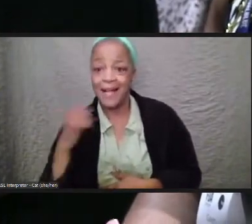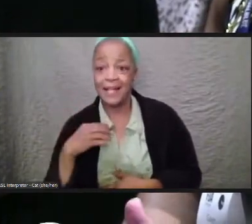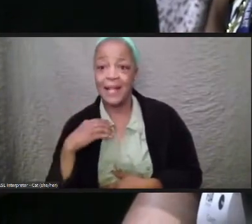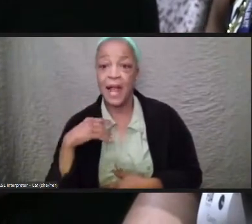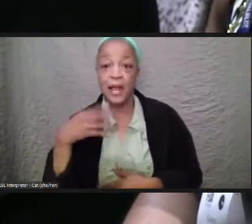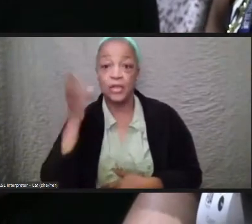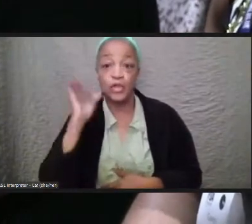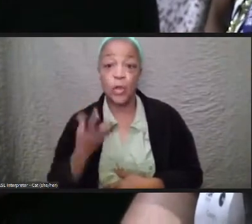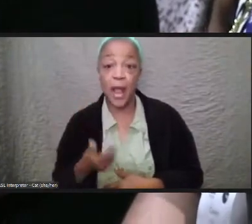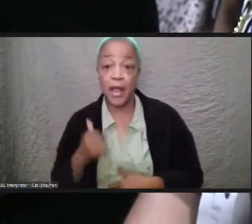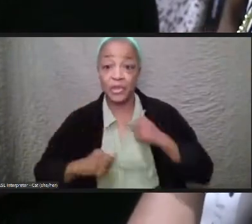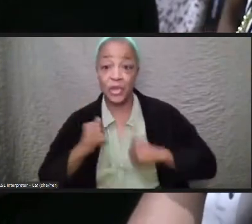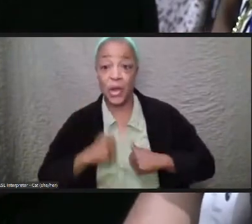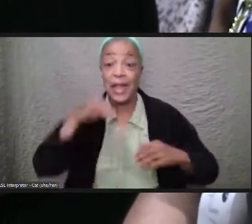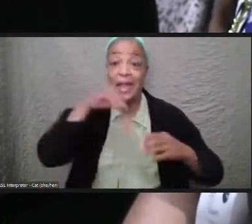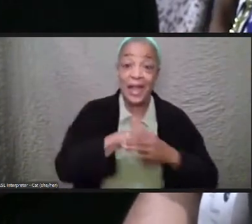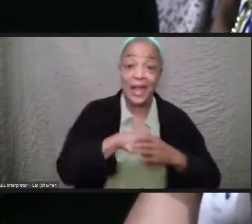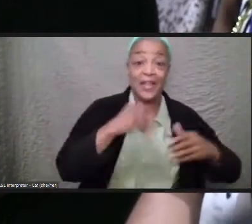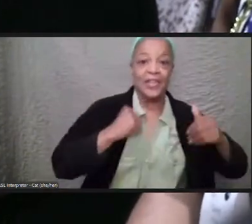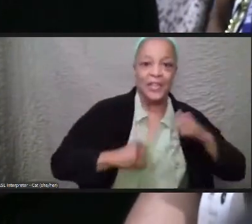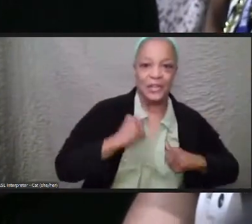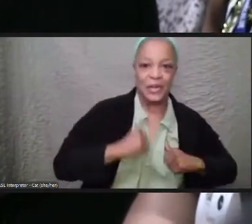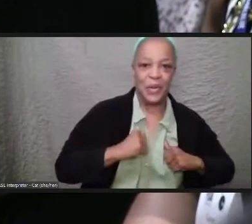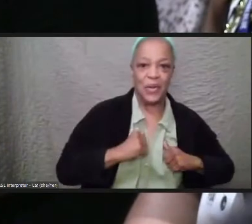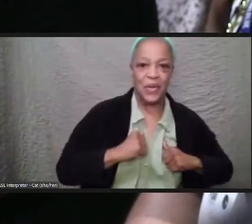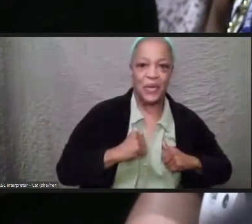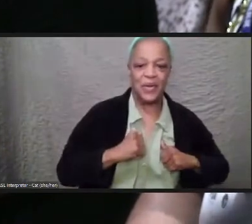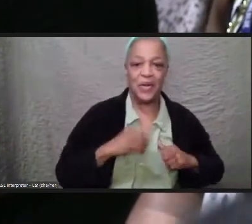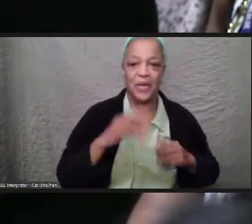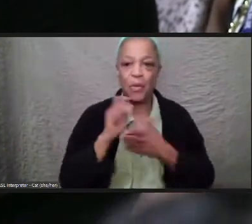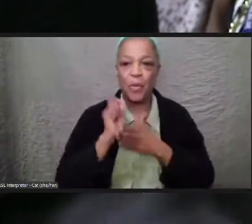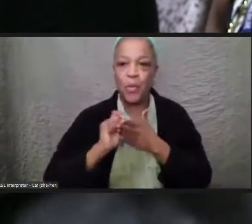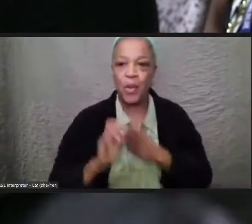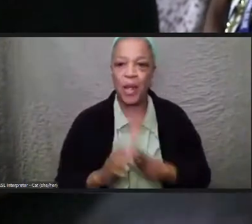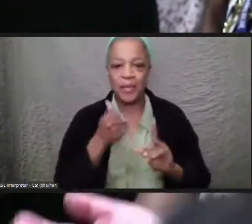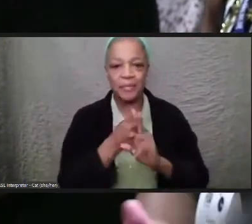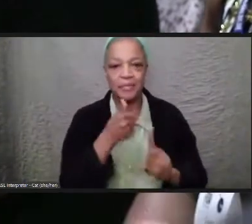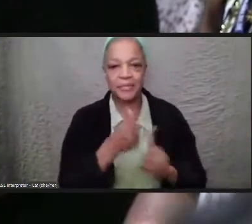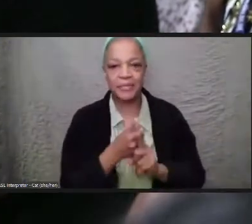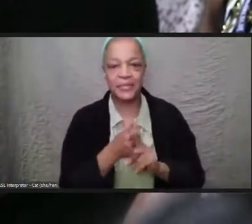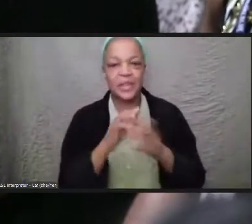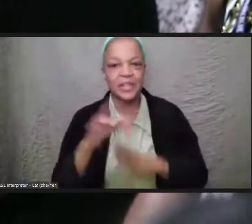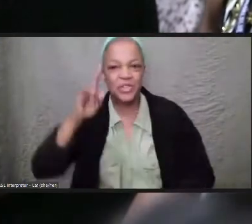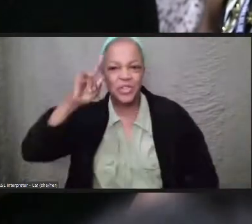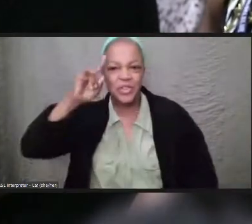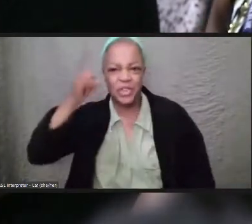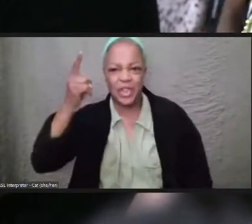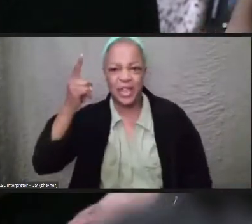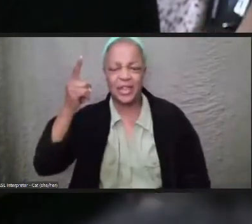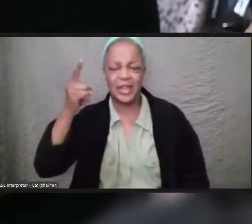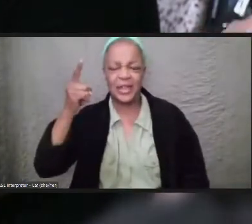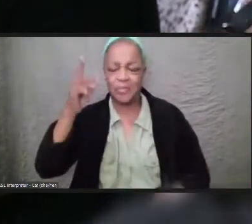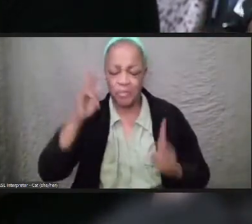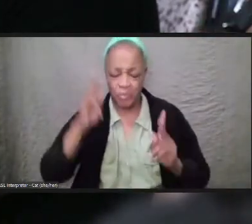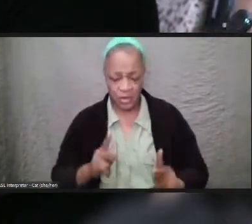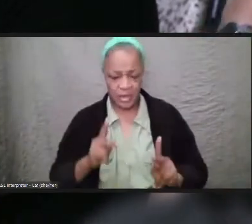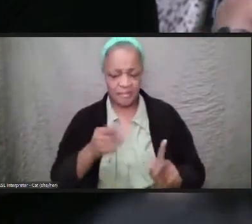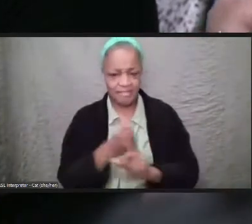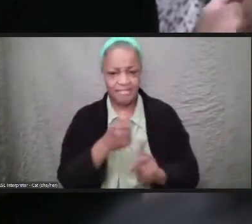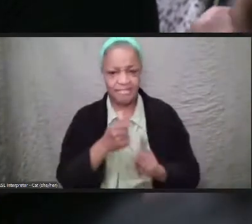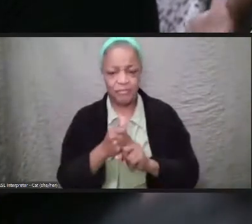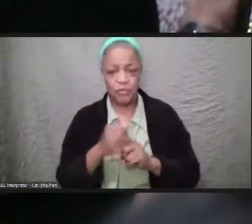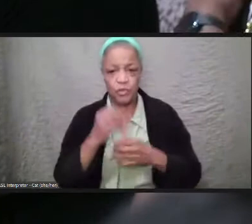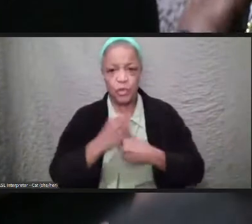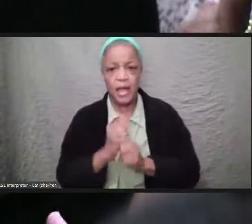a play in the show, and just Mara is just this genius of a person who has created this